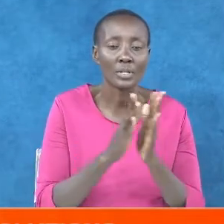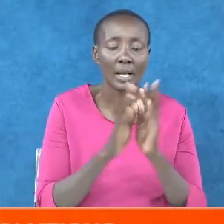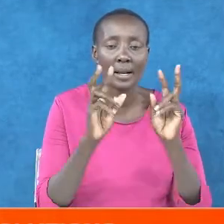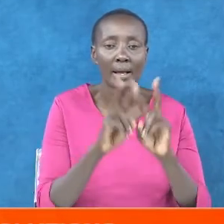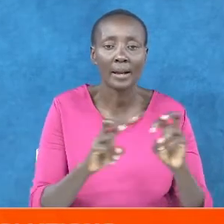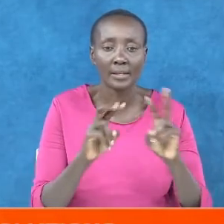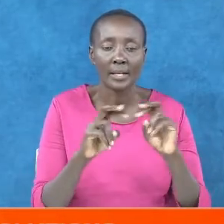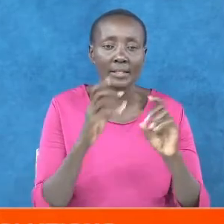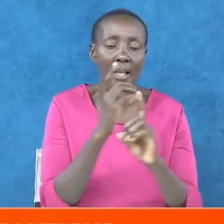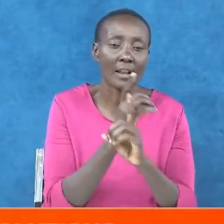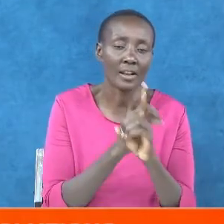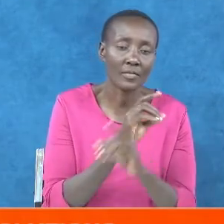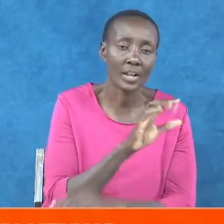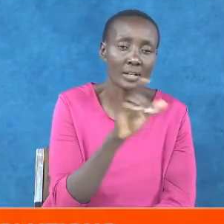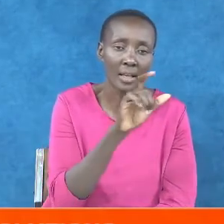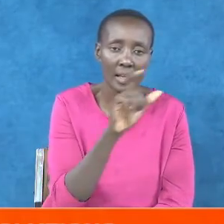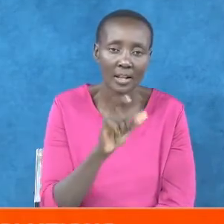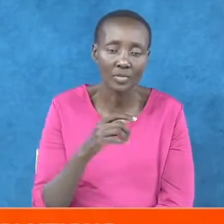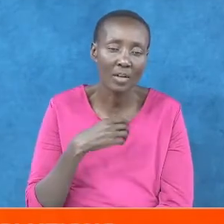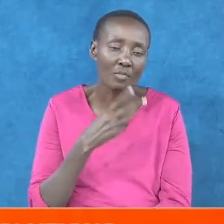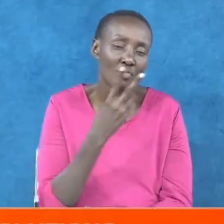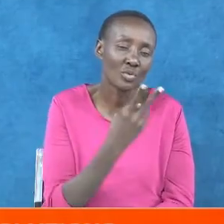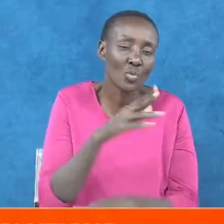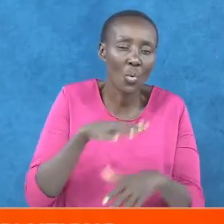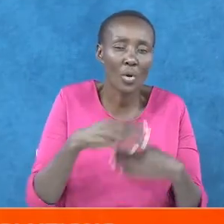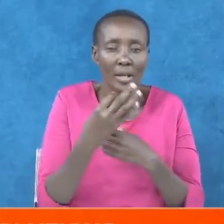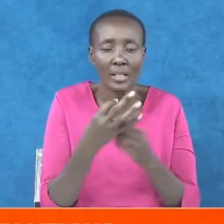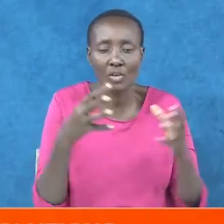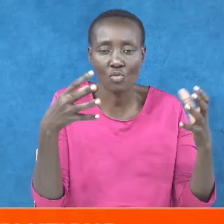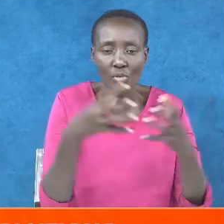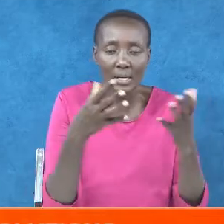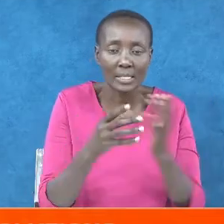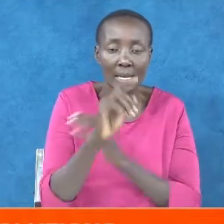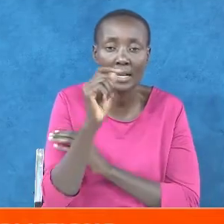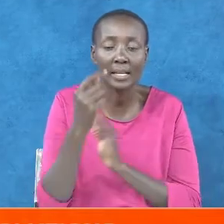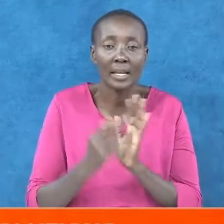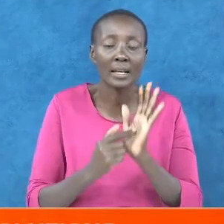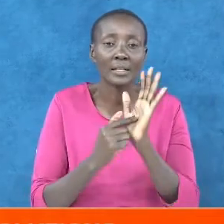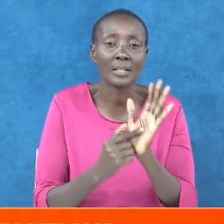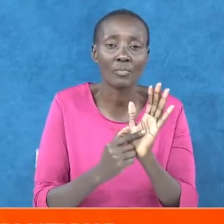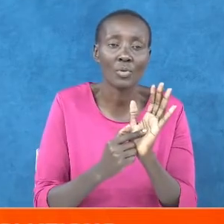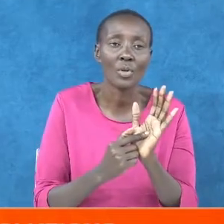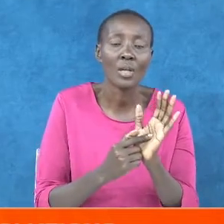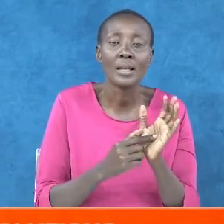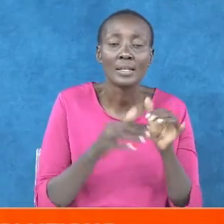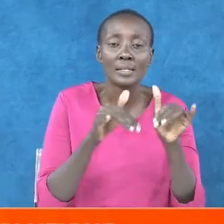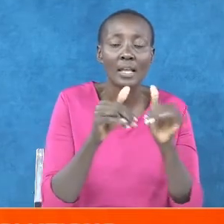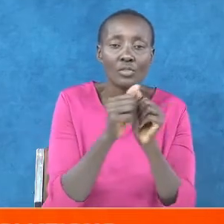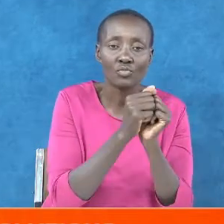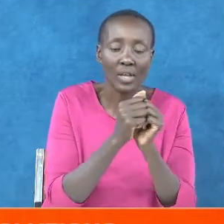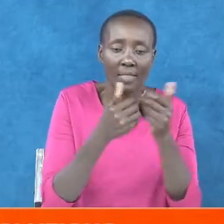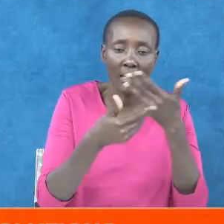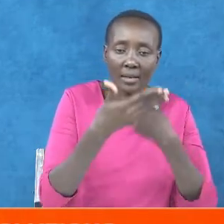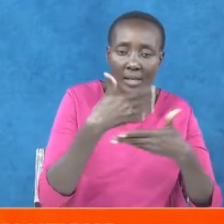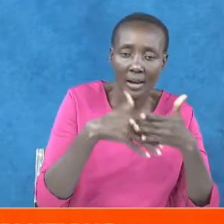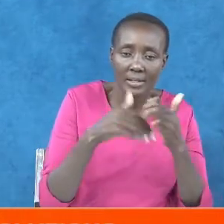in various hotspot areas where we have 2 or 3 communities in Kenya, for example, coexisting in one area, and they share